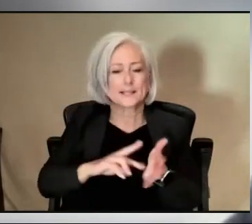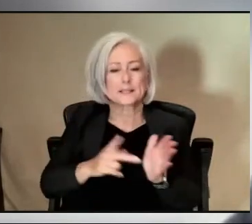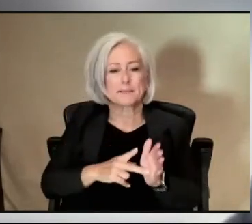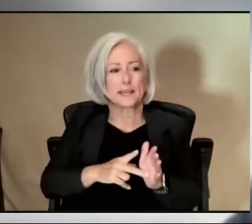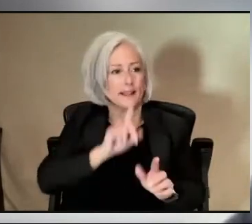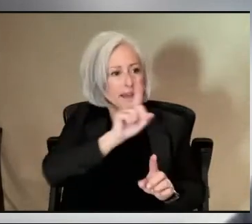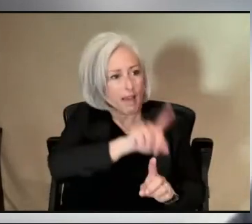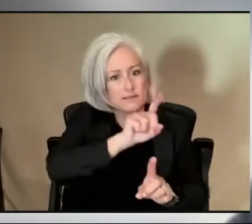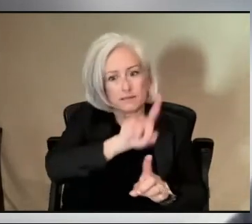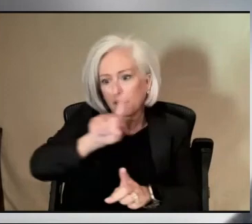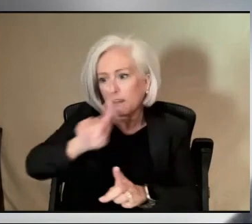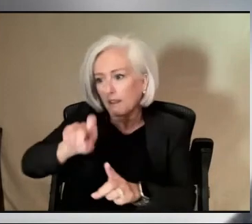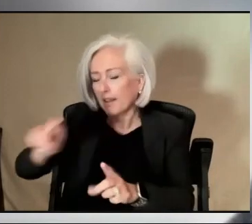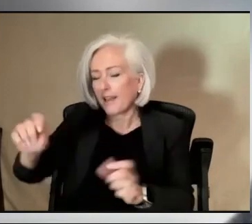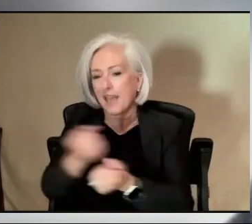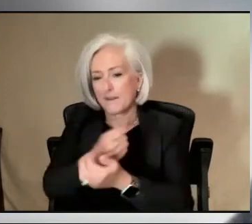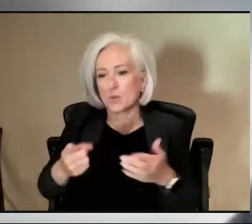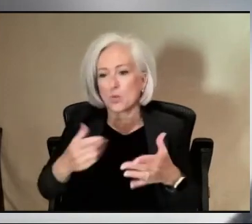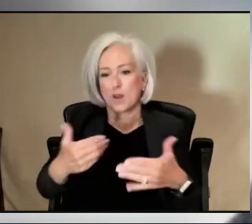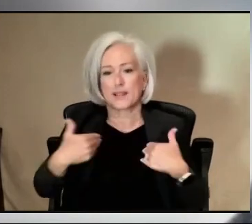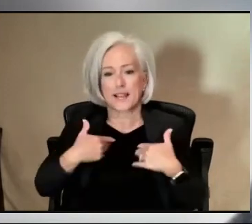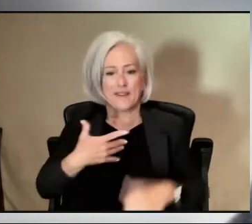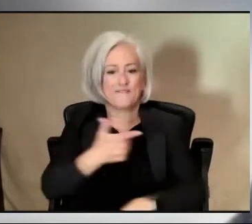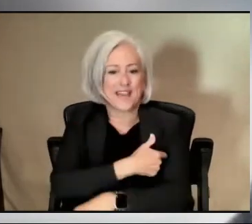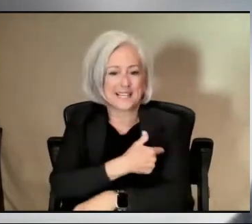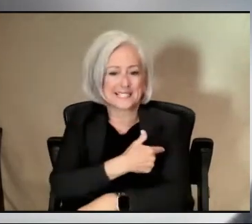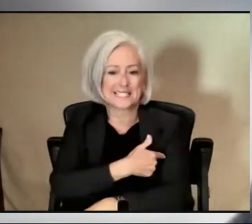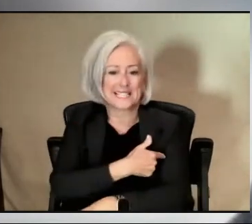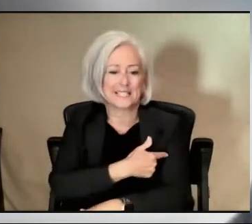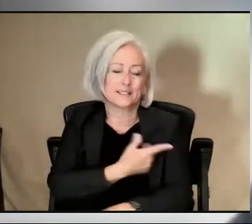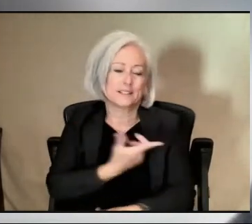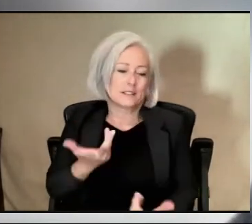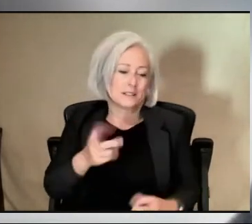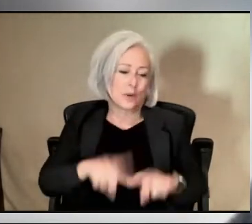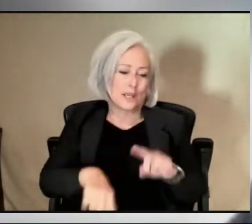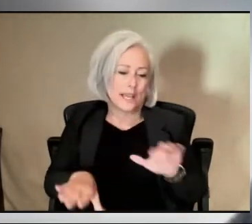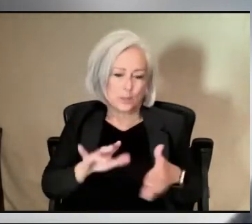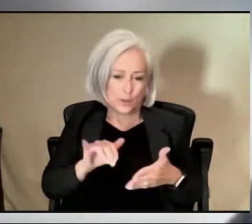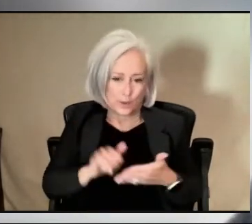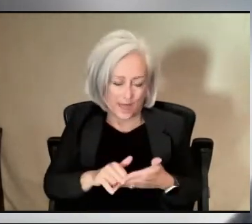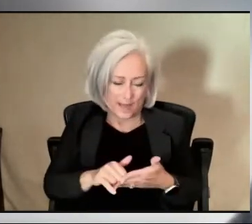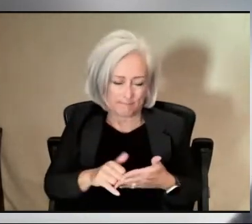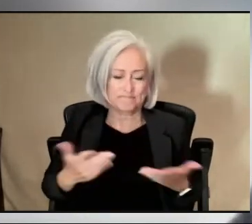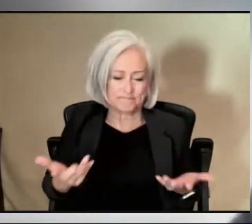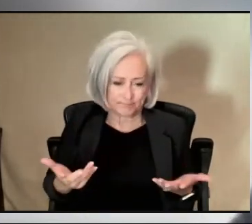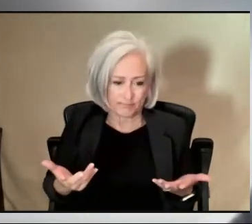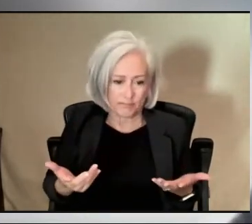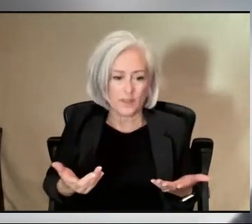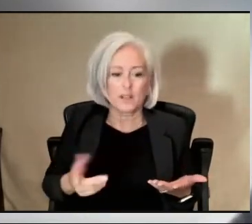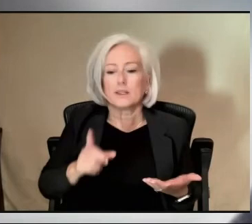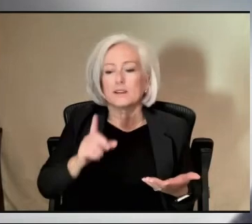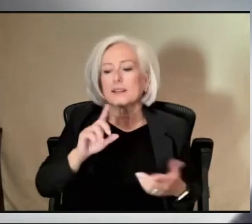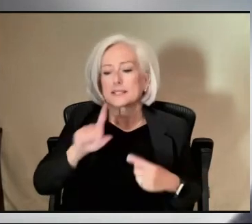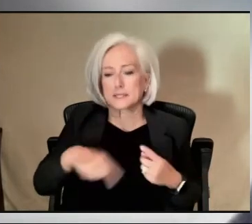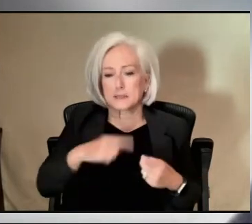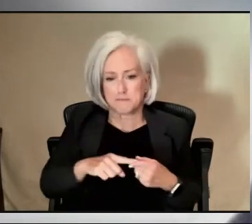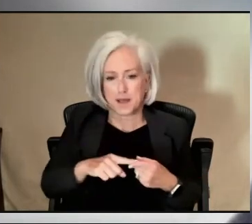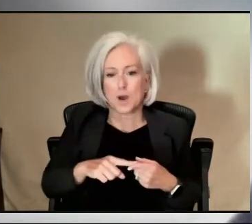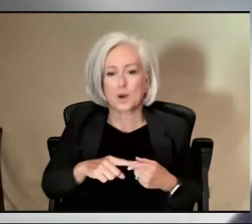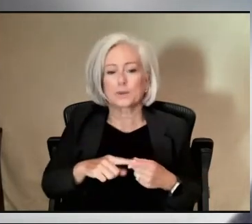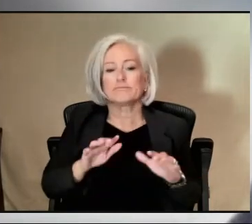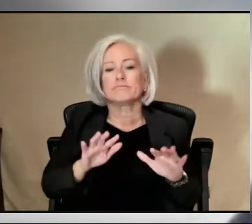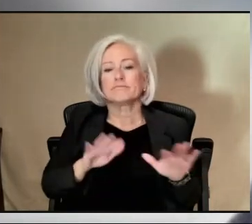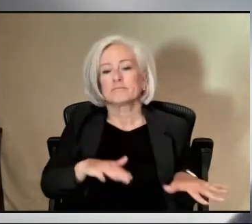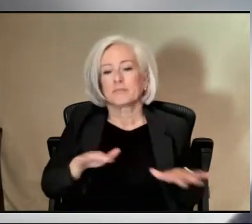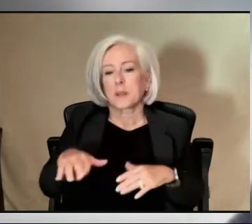got the vaccine, did this happen to you? That's not how things are done. Rather, it's passive surveillance. Somebody